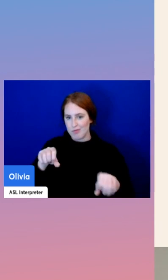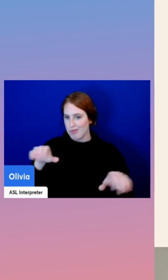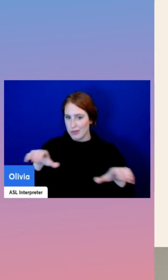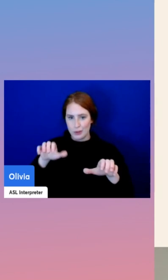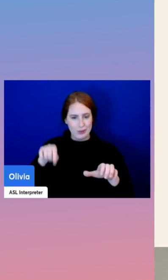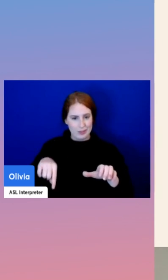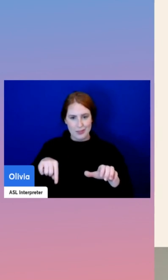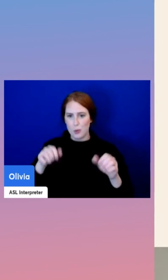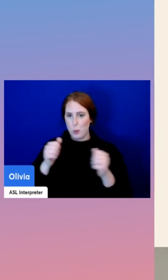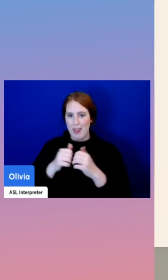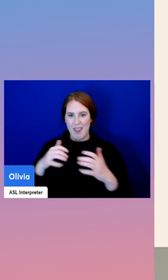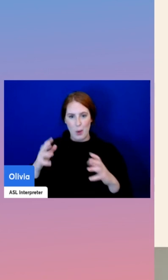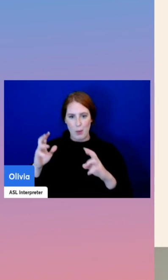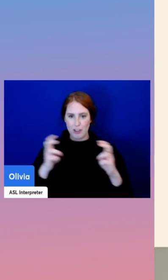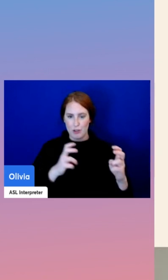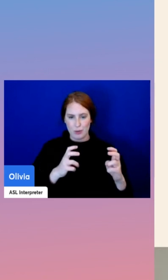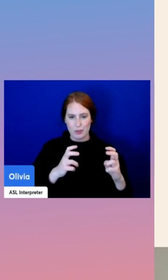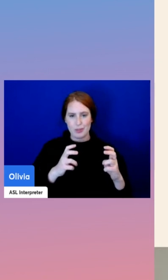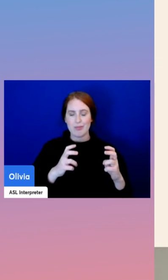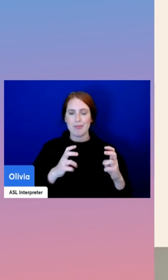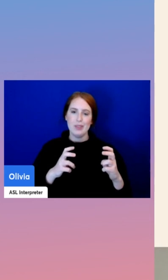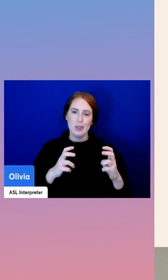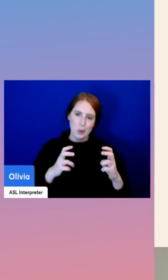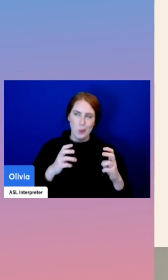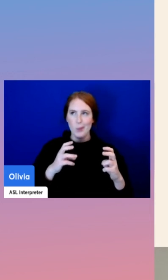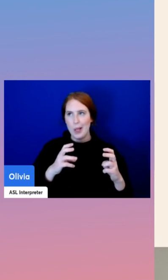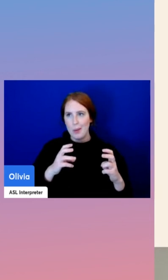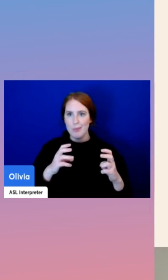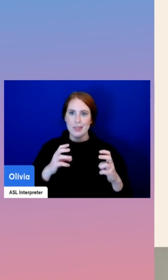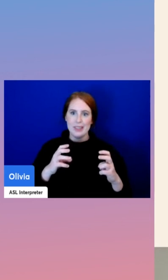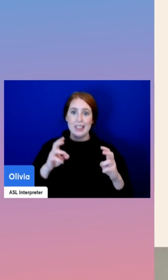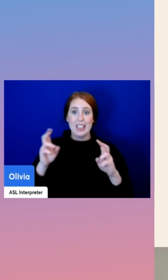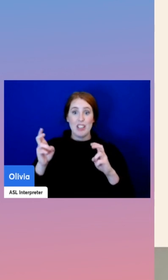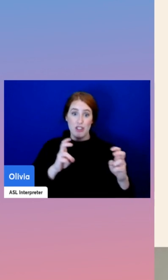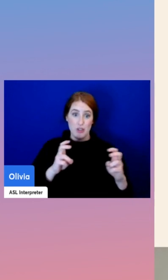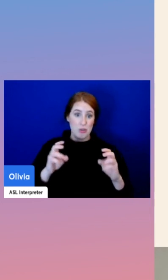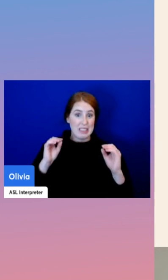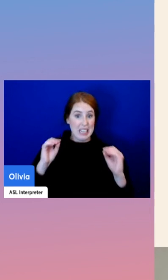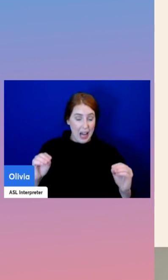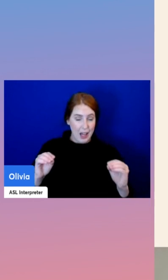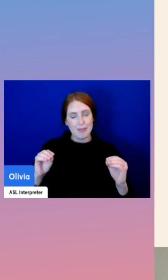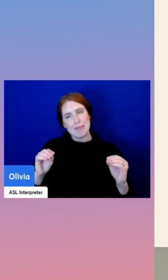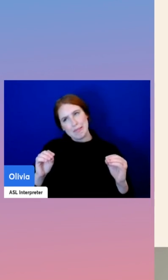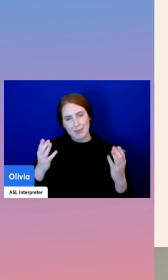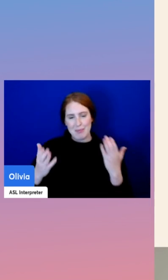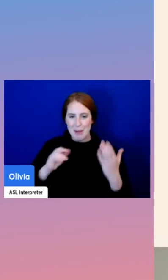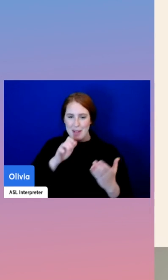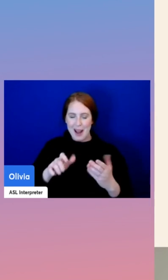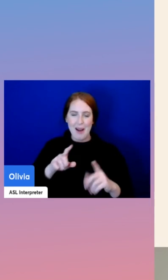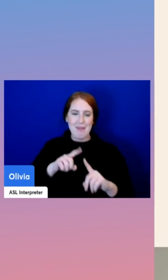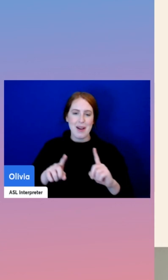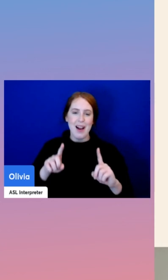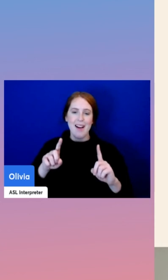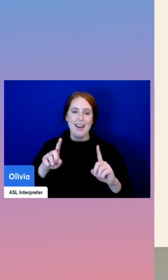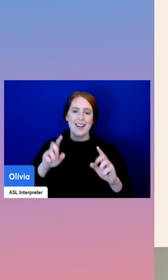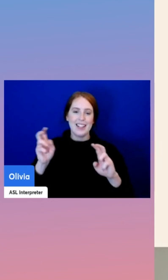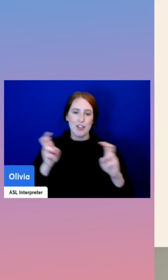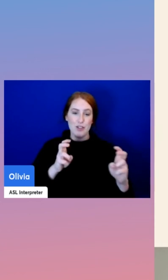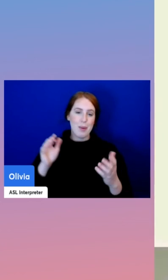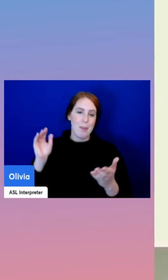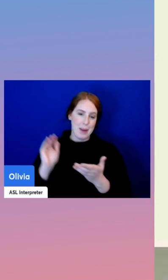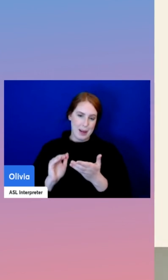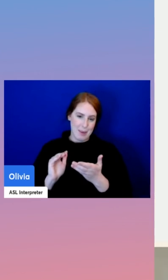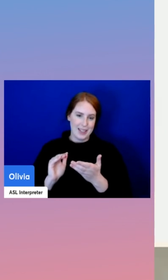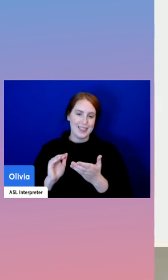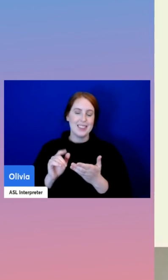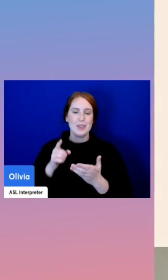issues. Well, any issues would be a bit of a stretch, of course, but certainly we'll be able to minimize issues by being able